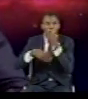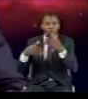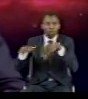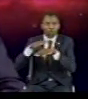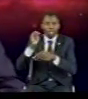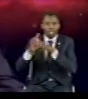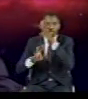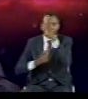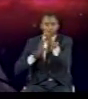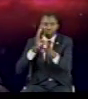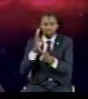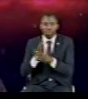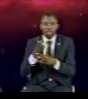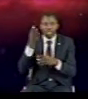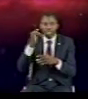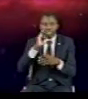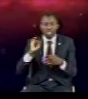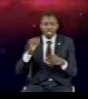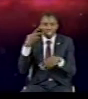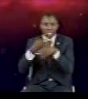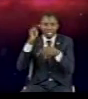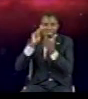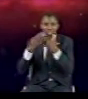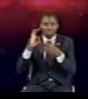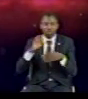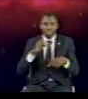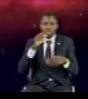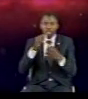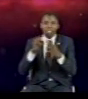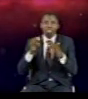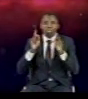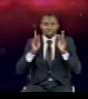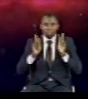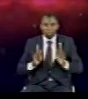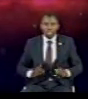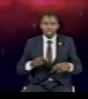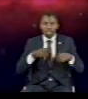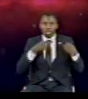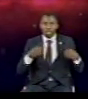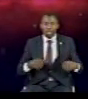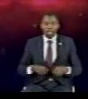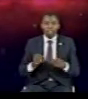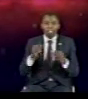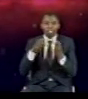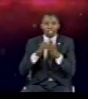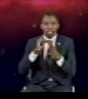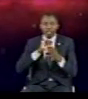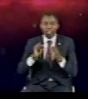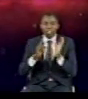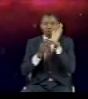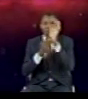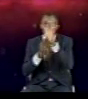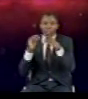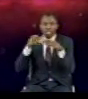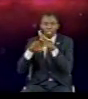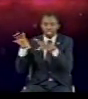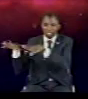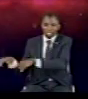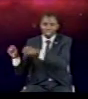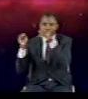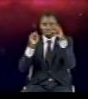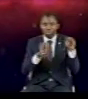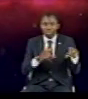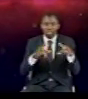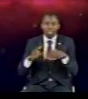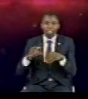there's hardness of the human heart. And it is manifested in unrest. It is manifested in kidnappings, in